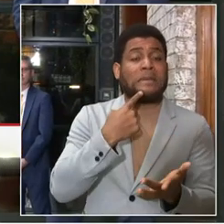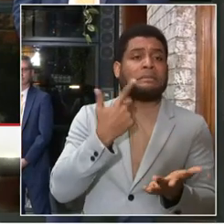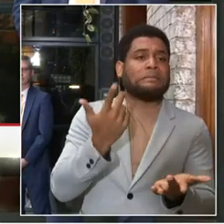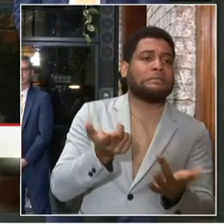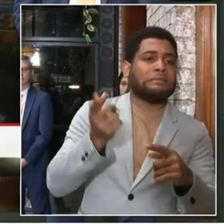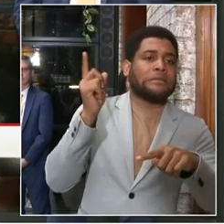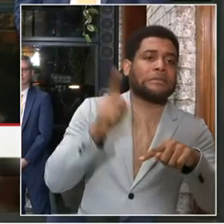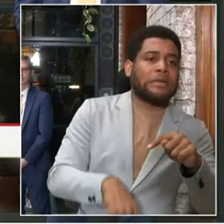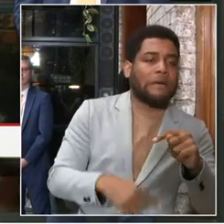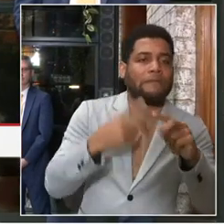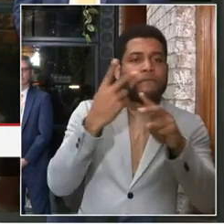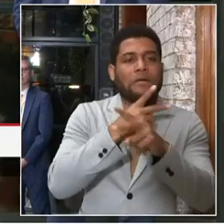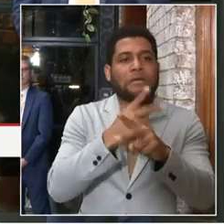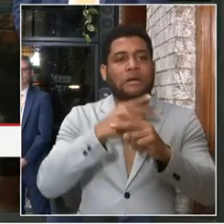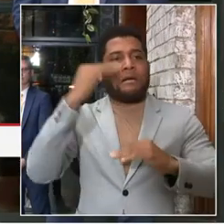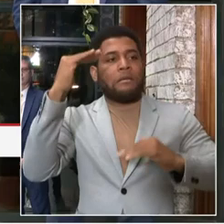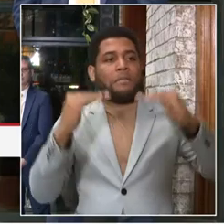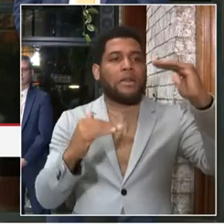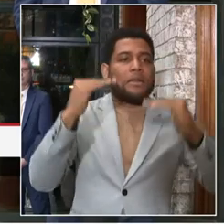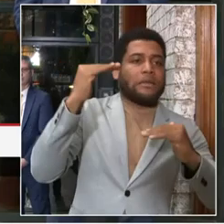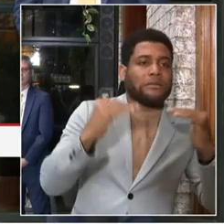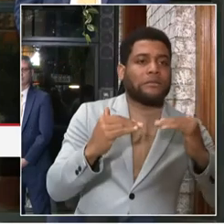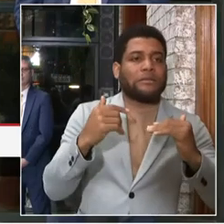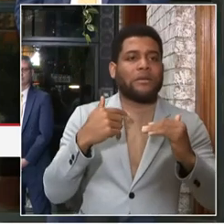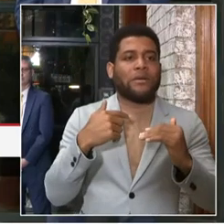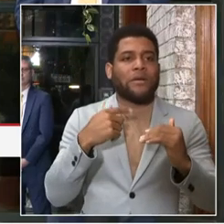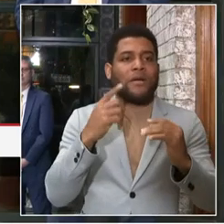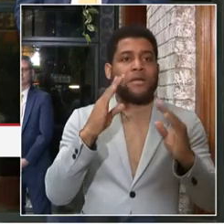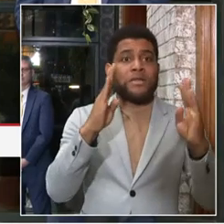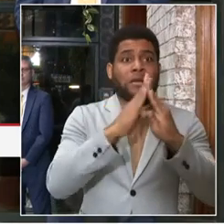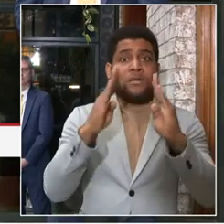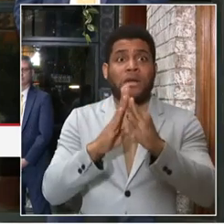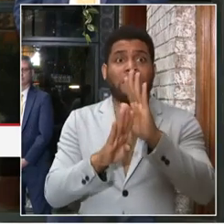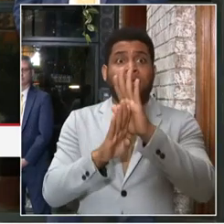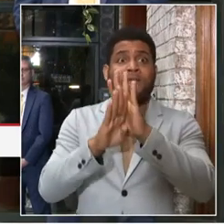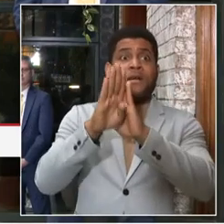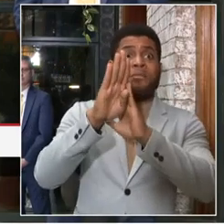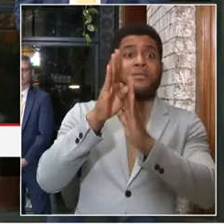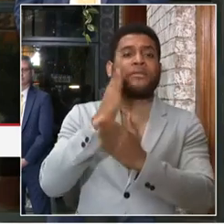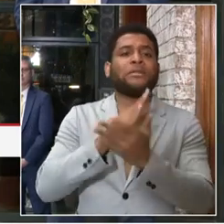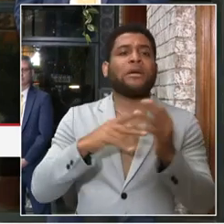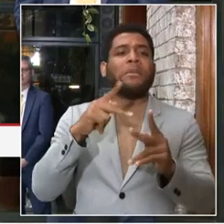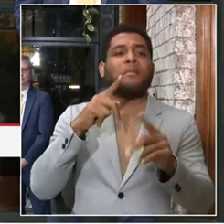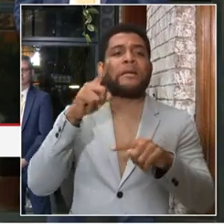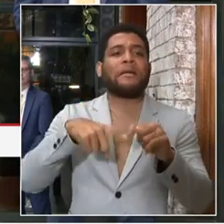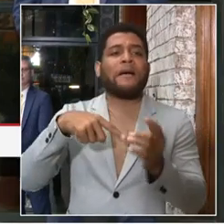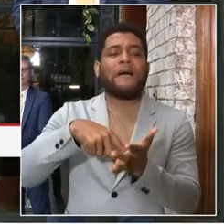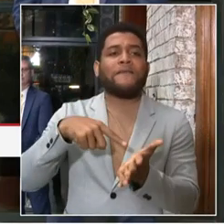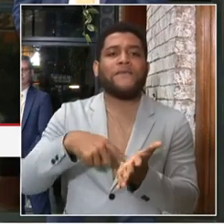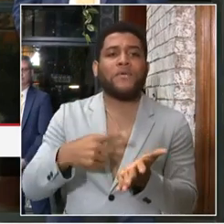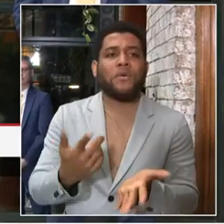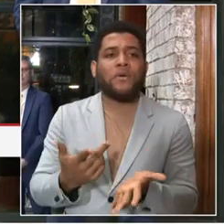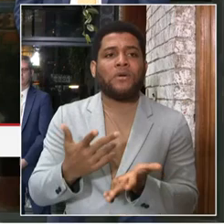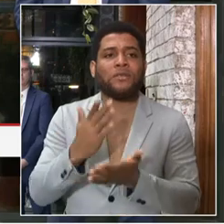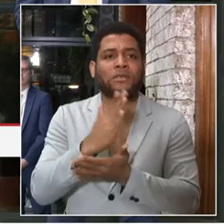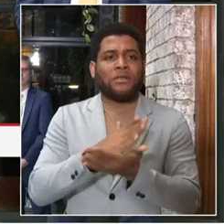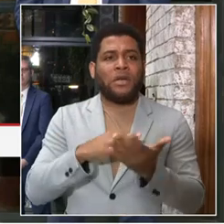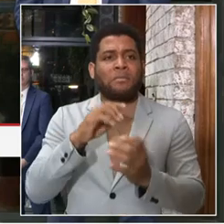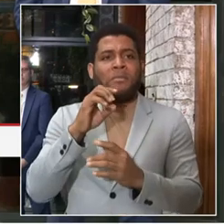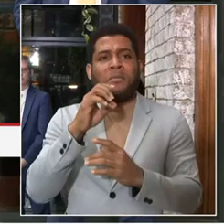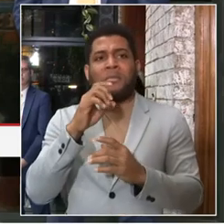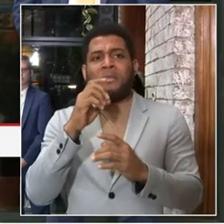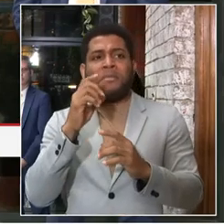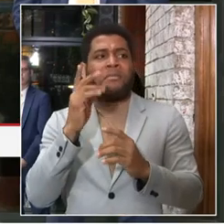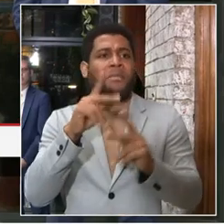balance? Even with downtown being developed, there are some people who might not be able to afford certain amenities as far as going to the